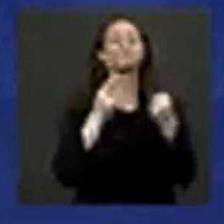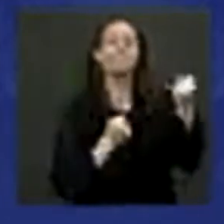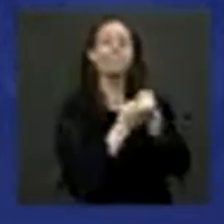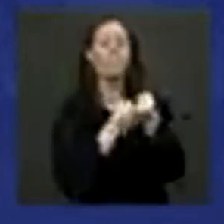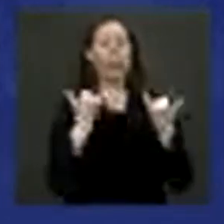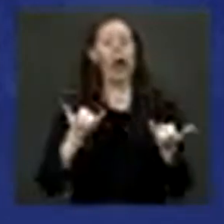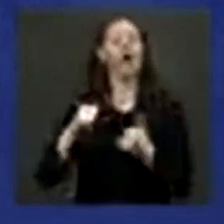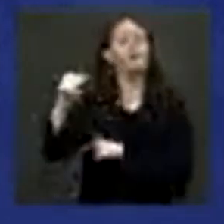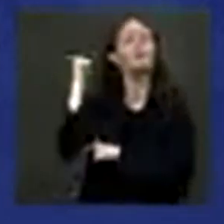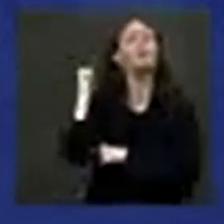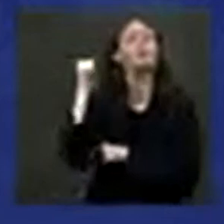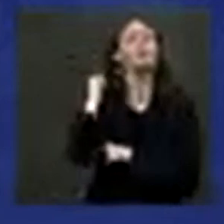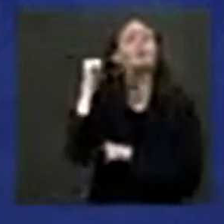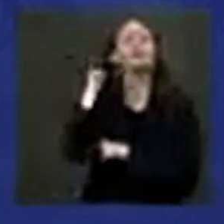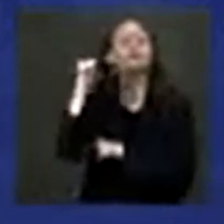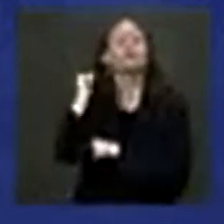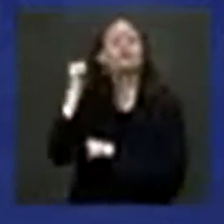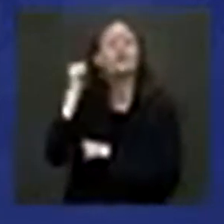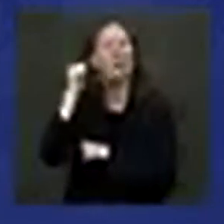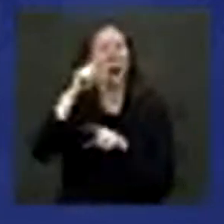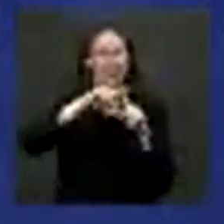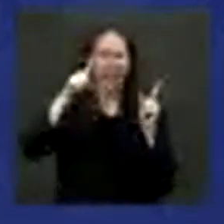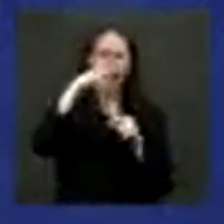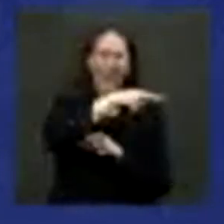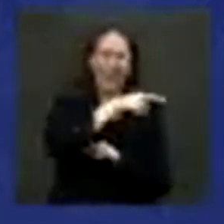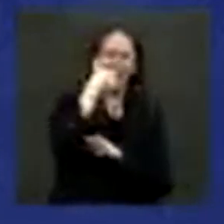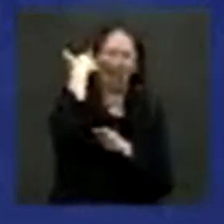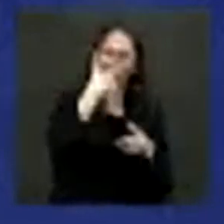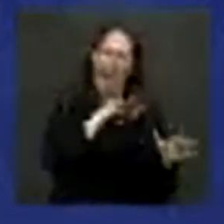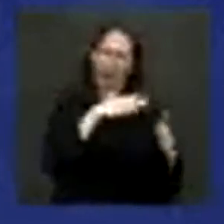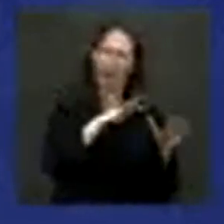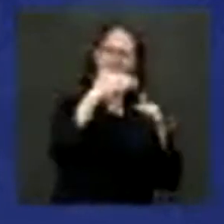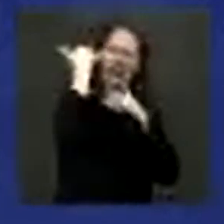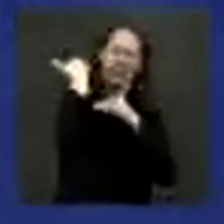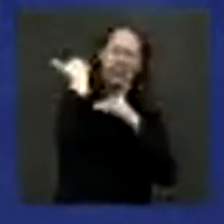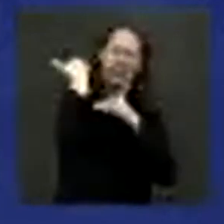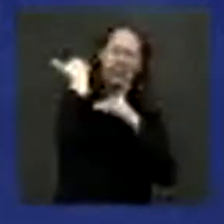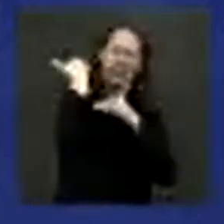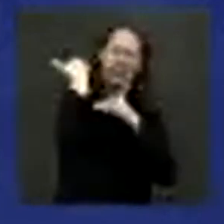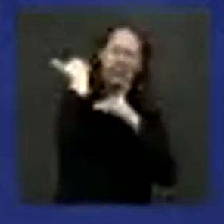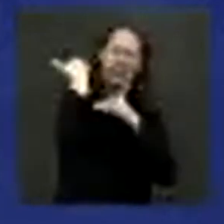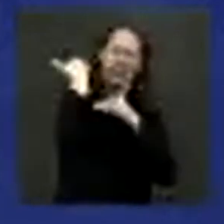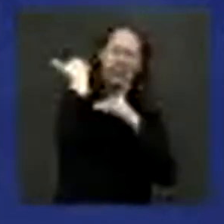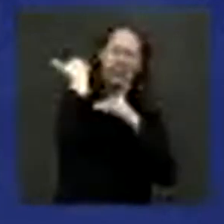more than $8 trillion in bills incurred in 4 years under the previous